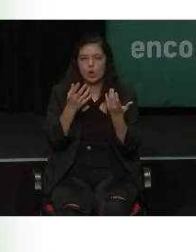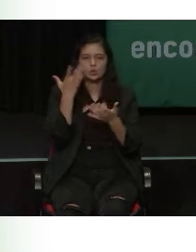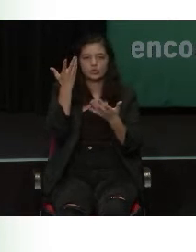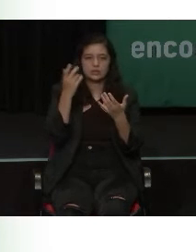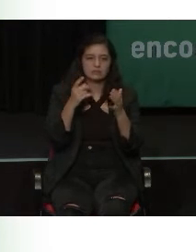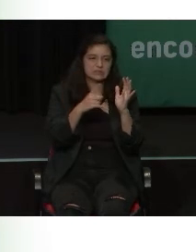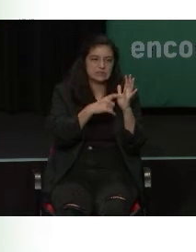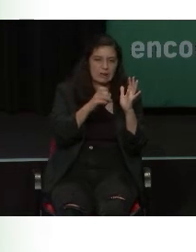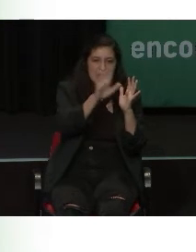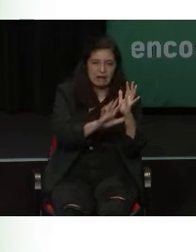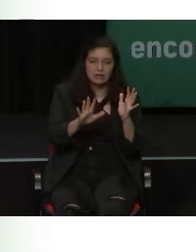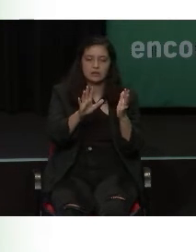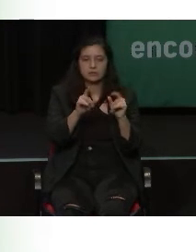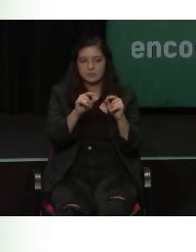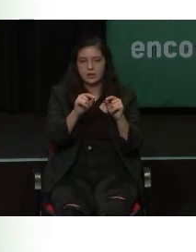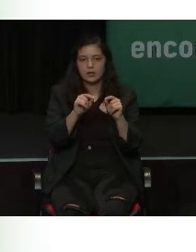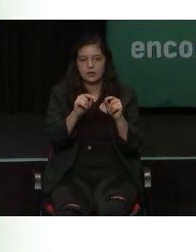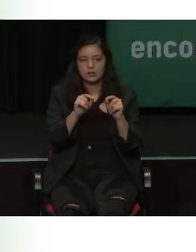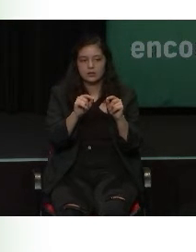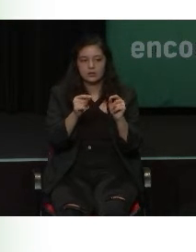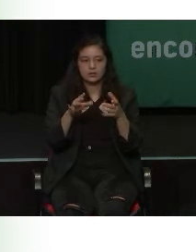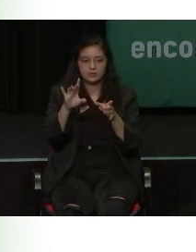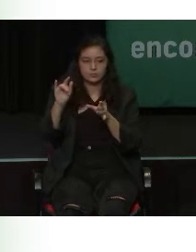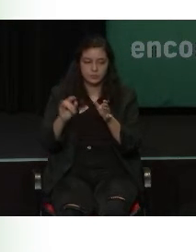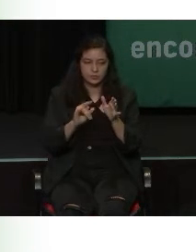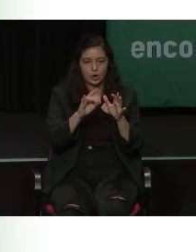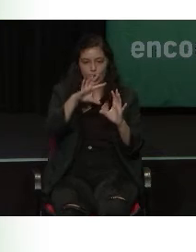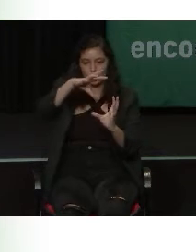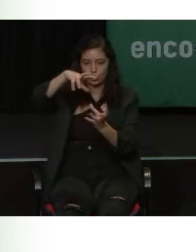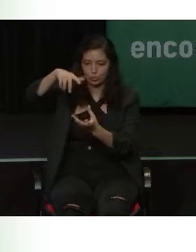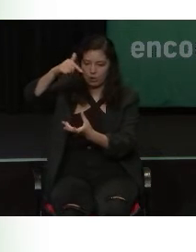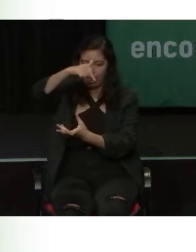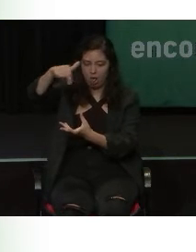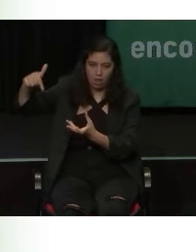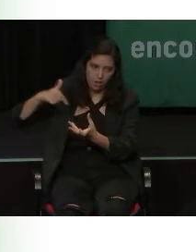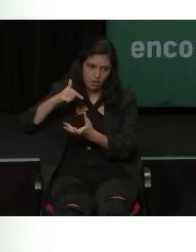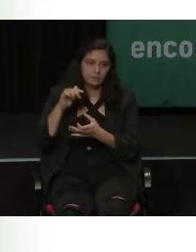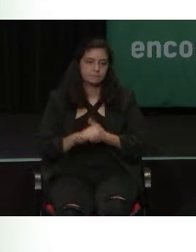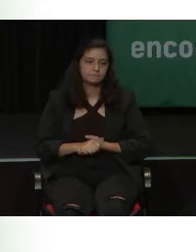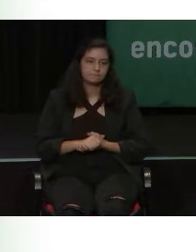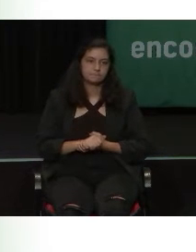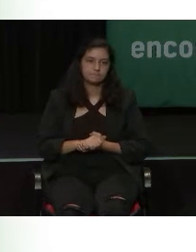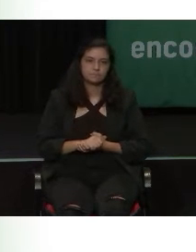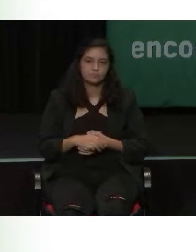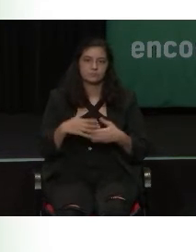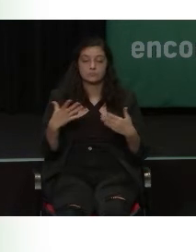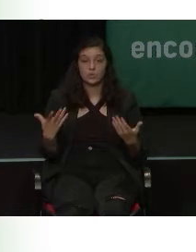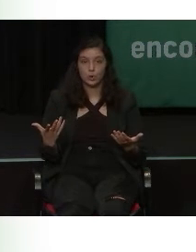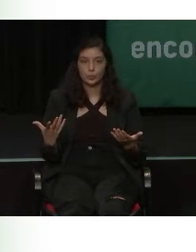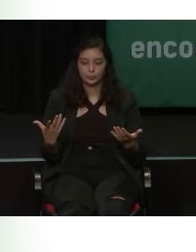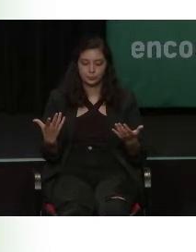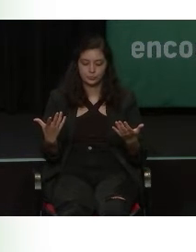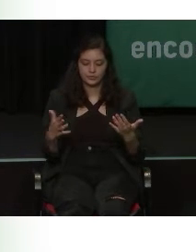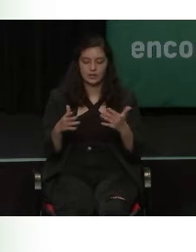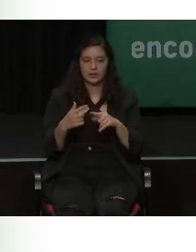ocidental, or in incluindo the também Western dos Estados Unidos cultures, e noutras regiões do mundo. including the United States and E, portanto, other globe o regions. nosso interesse